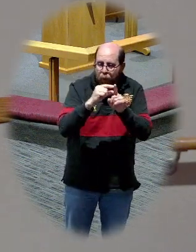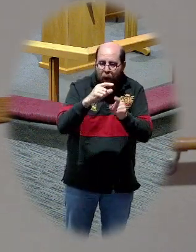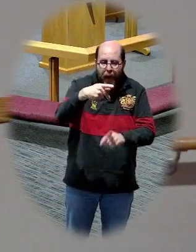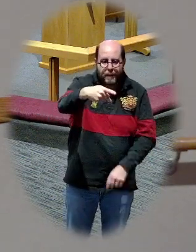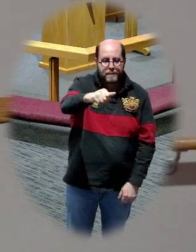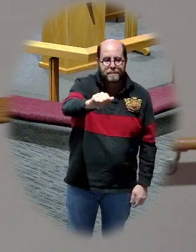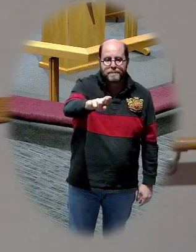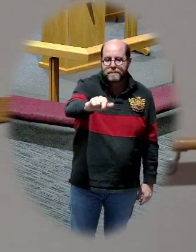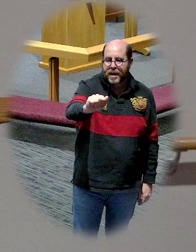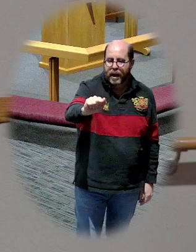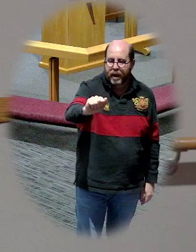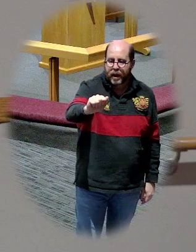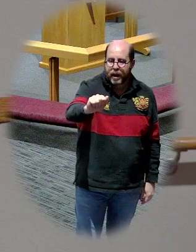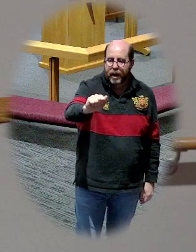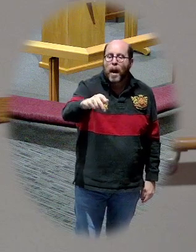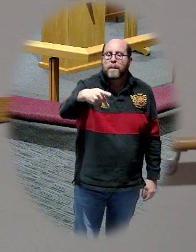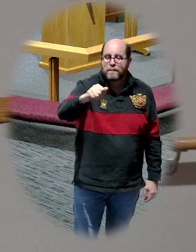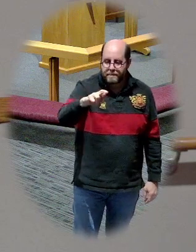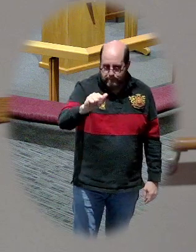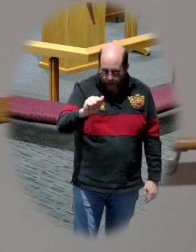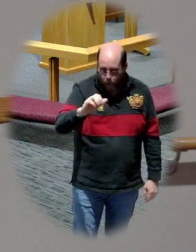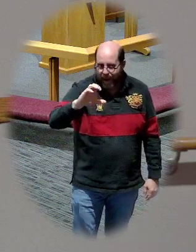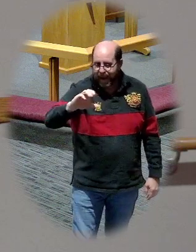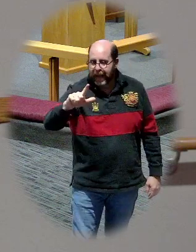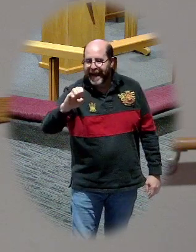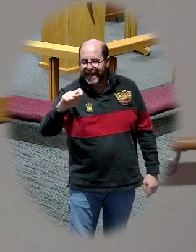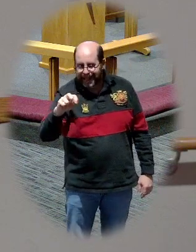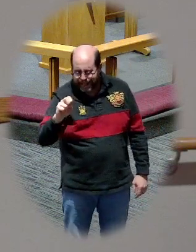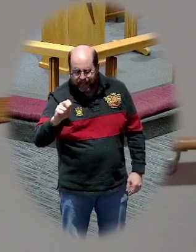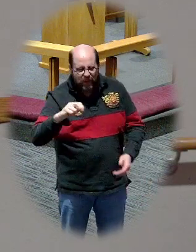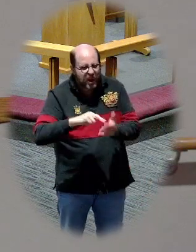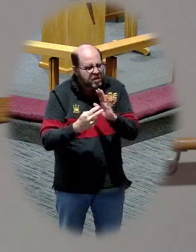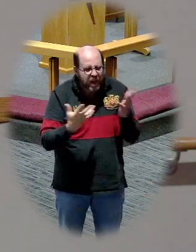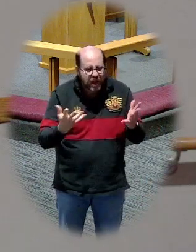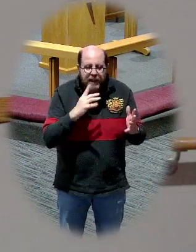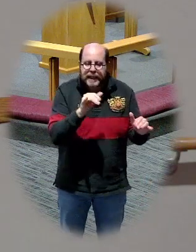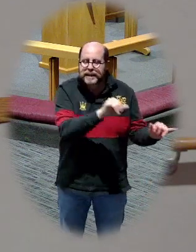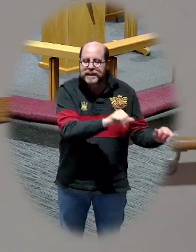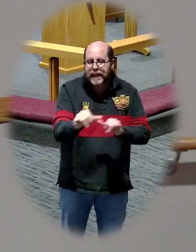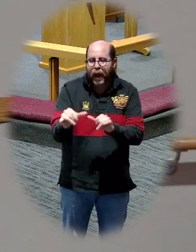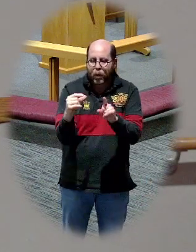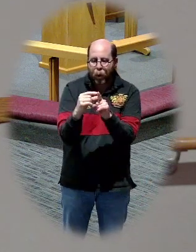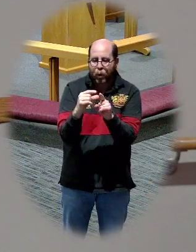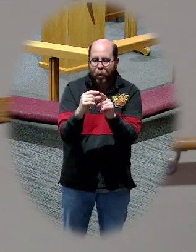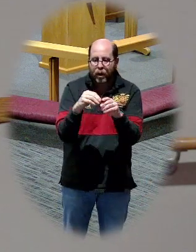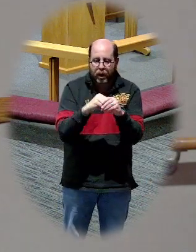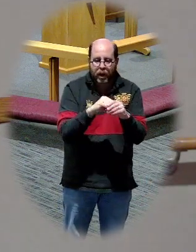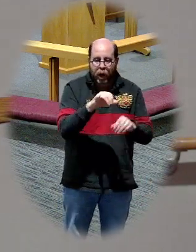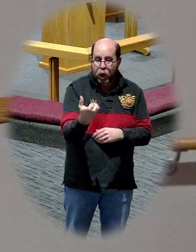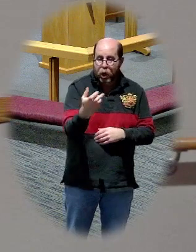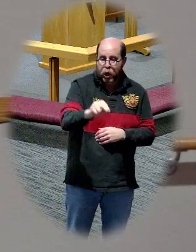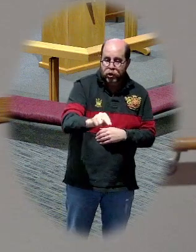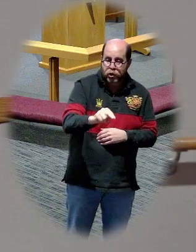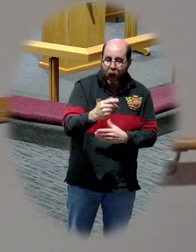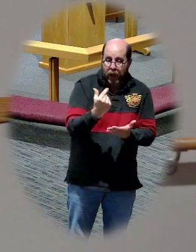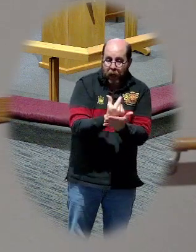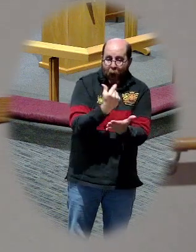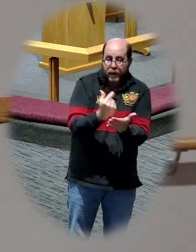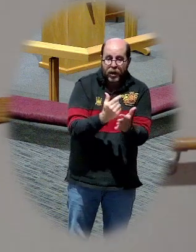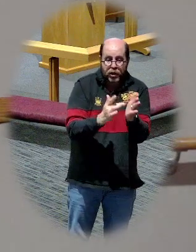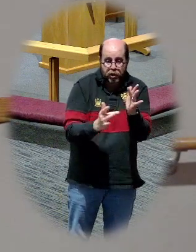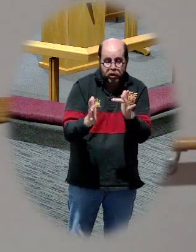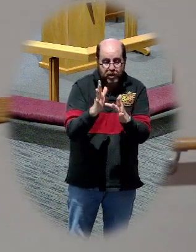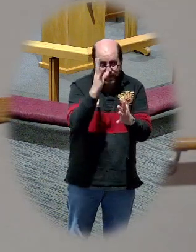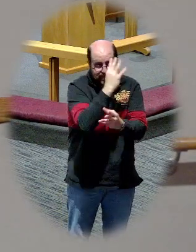is from the word paraclete, which is the same word used in John's gospel as Jesus